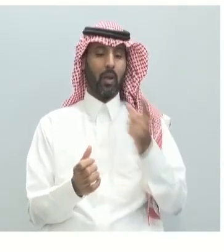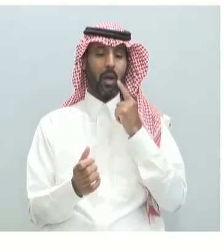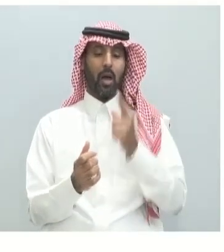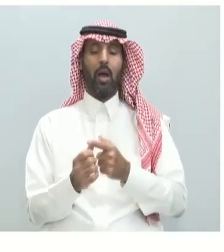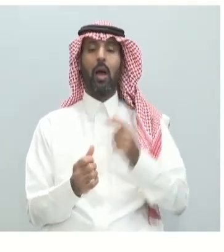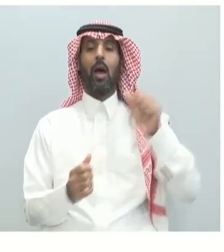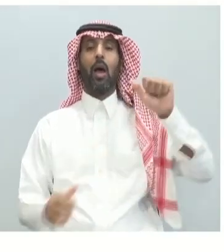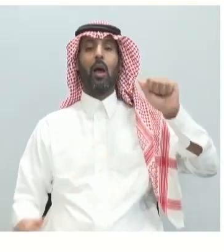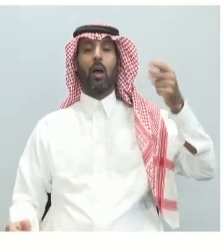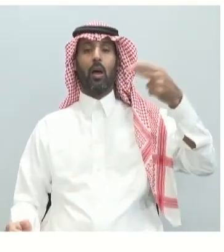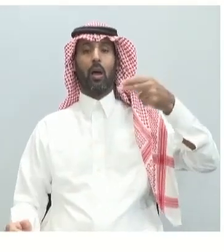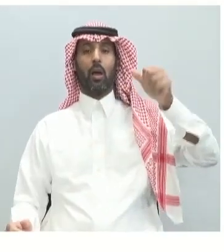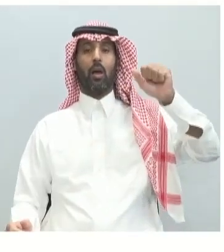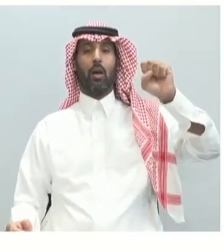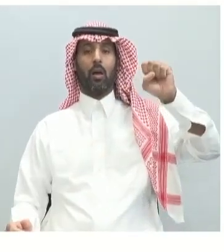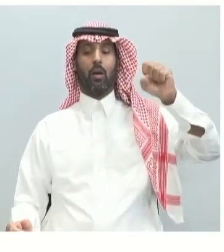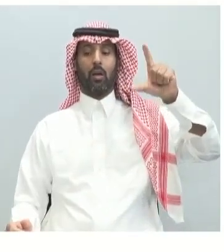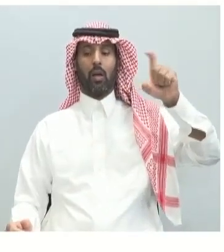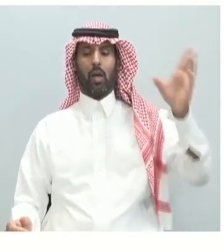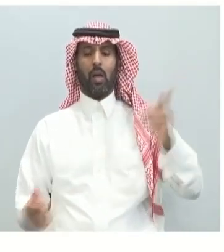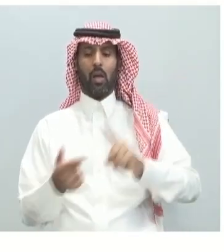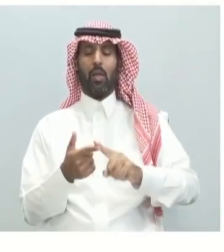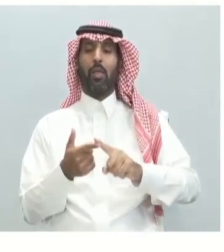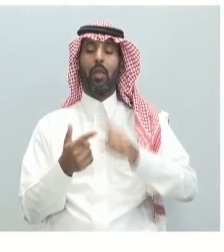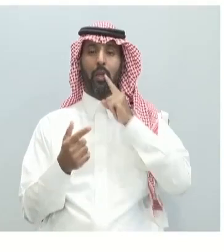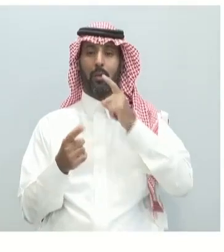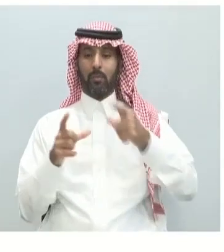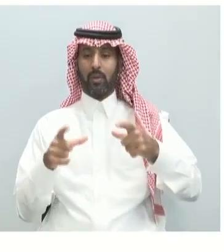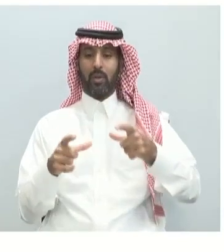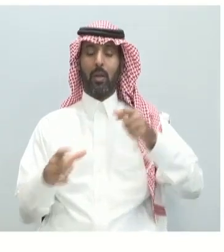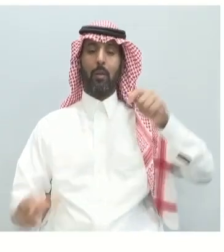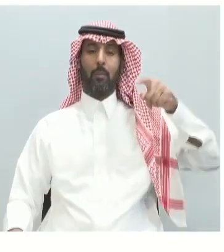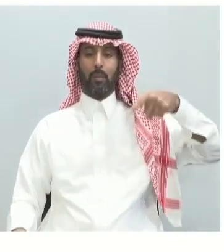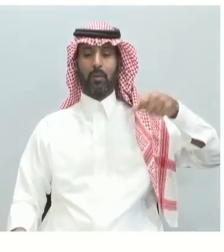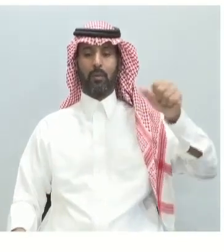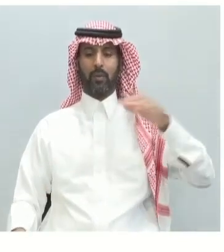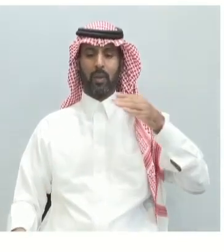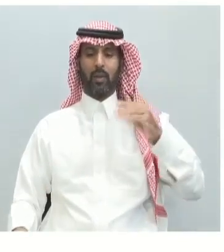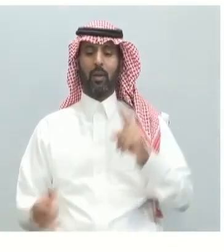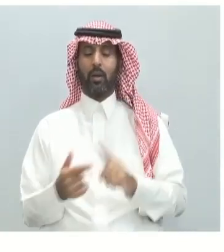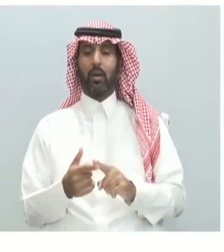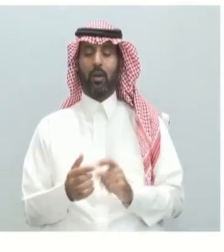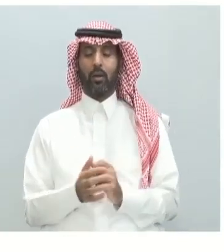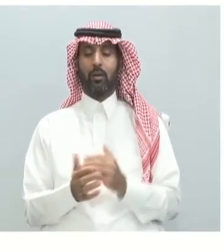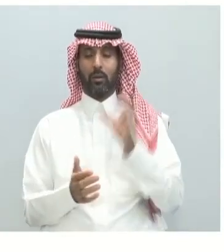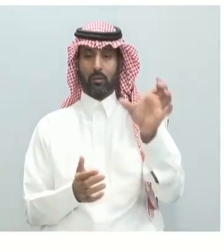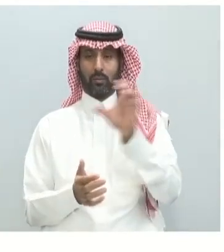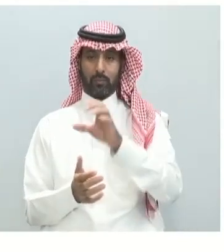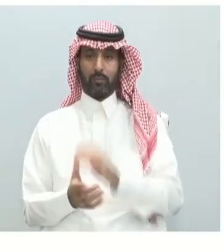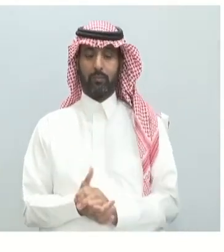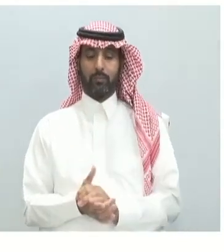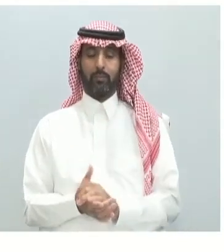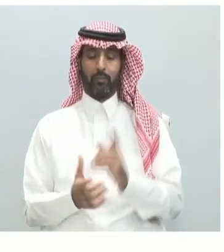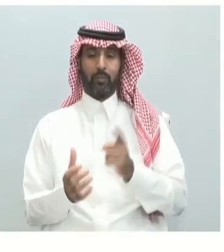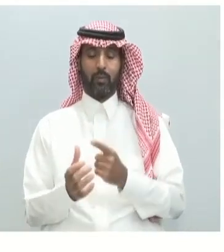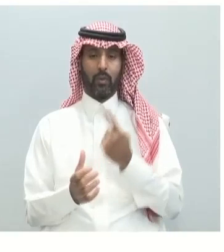hassle, piece of cake, I guess, whoops, no-brainer, chuck, and lame. So